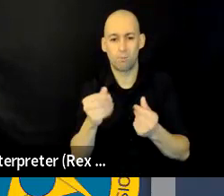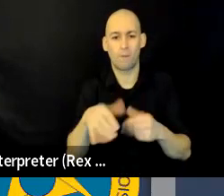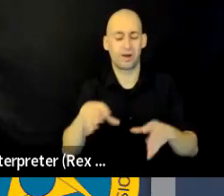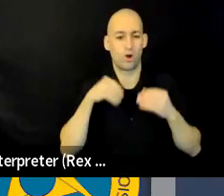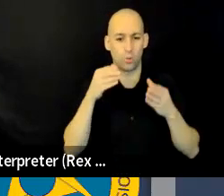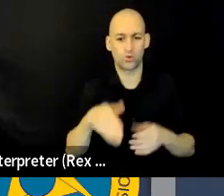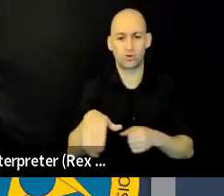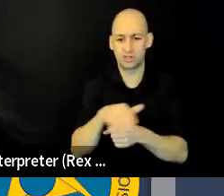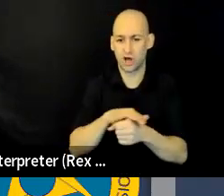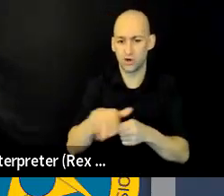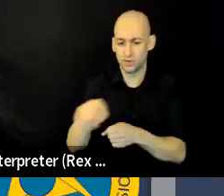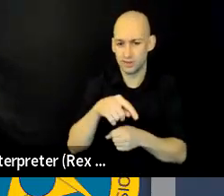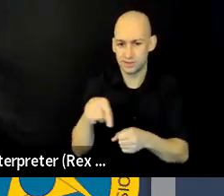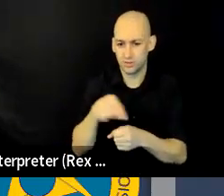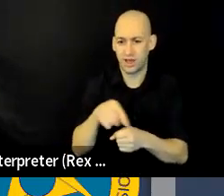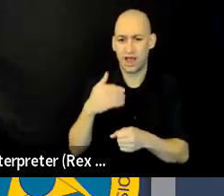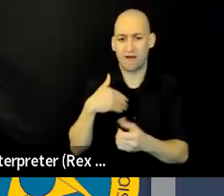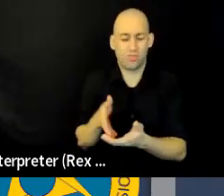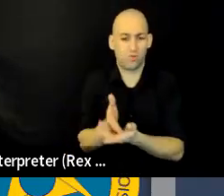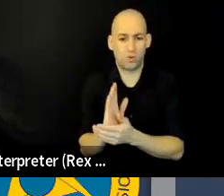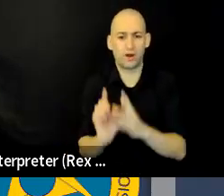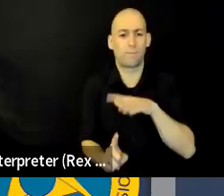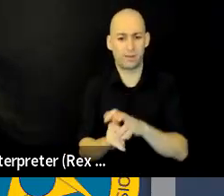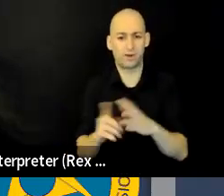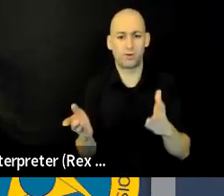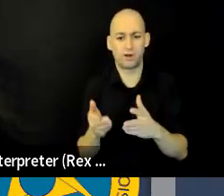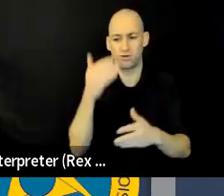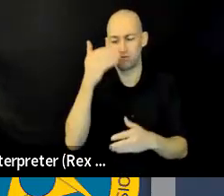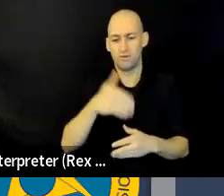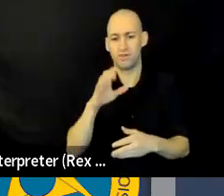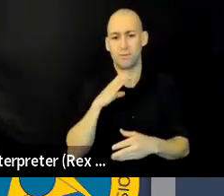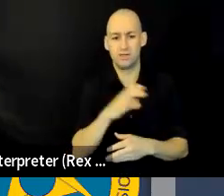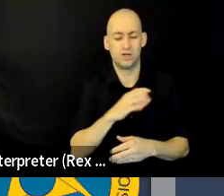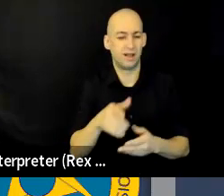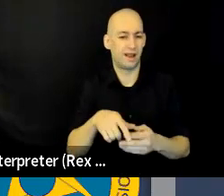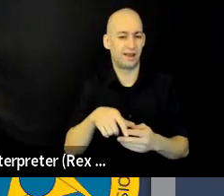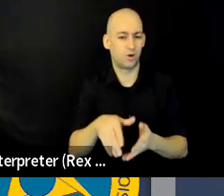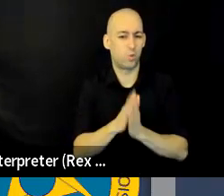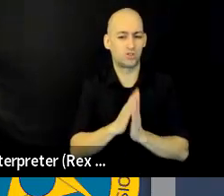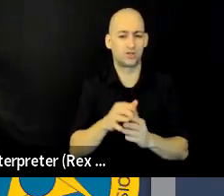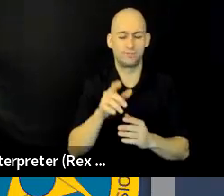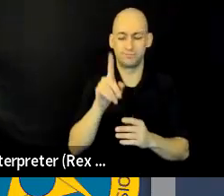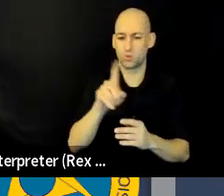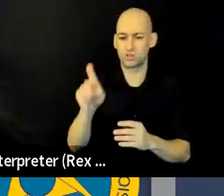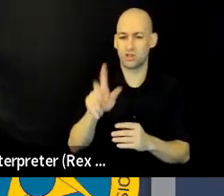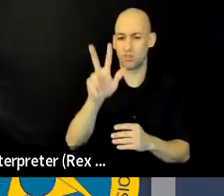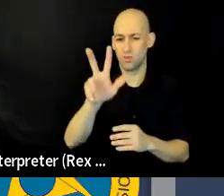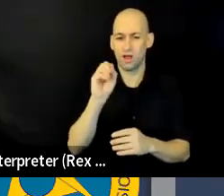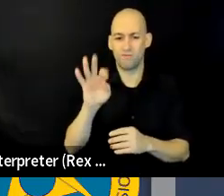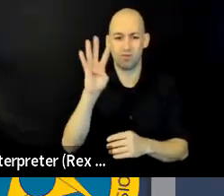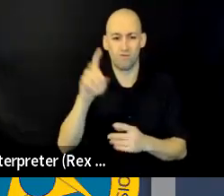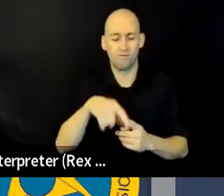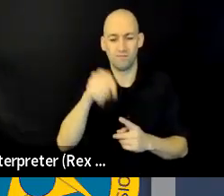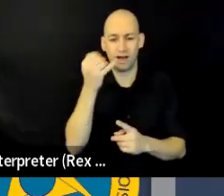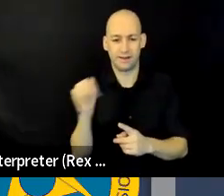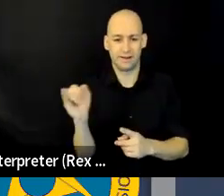condemnation consideration has the right to appear before the commission to question 3 of the 4 findings that are required to be met per